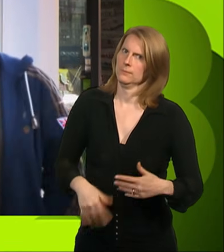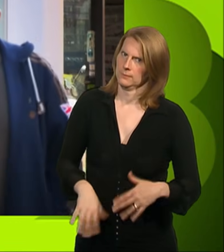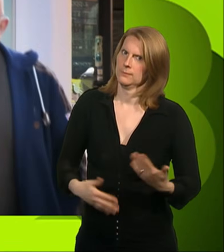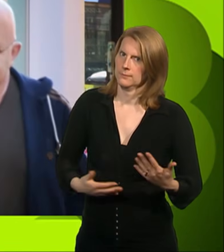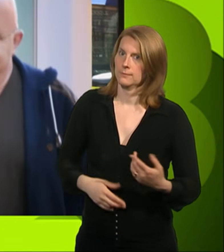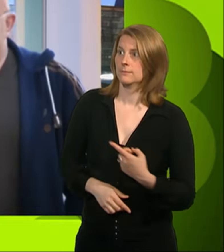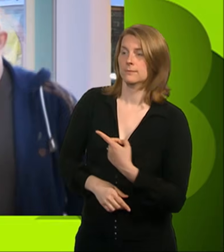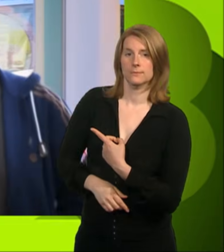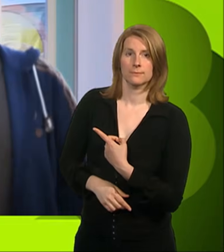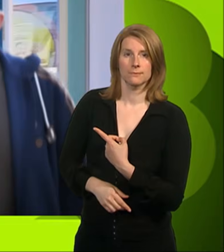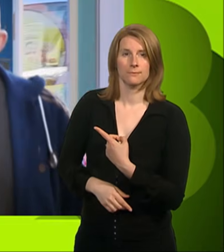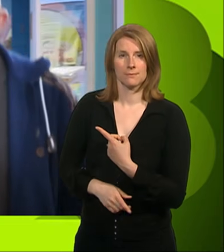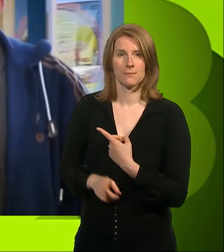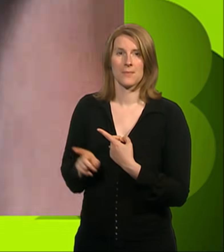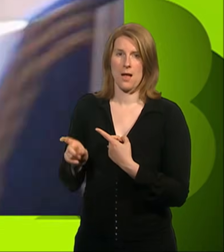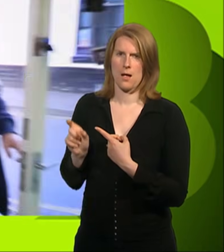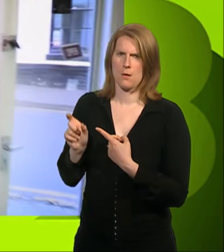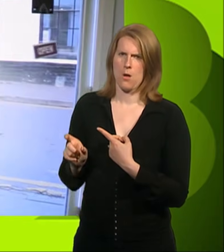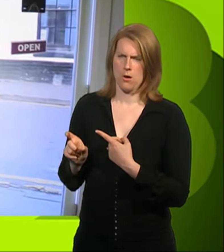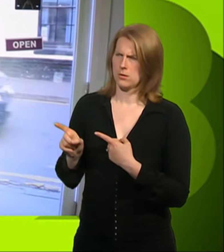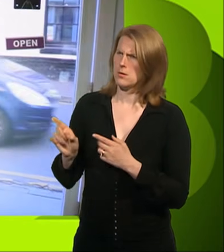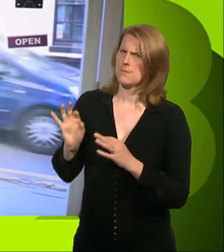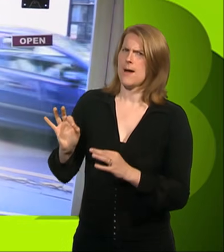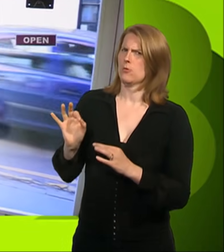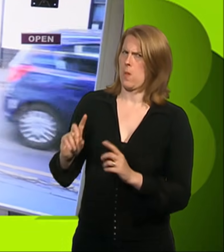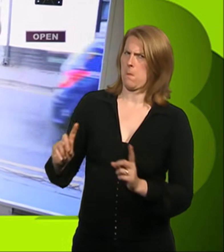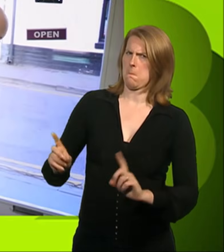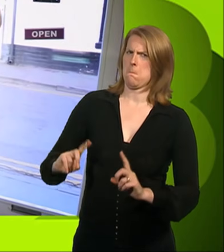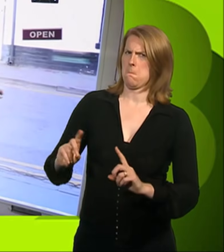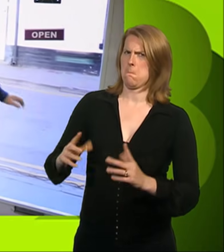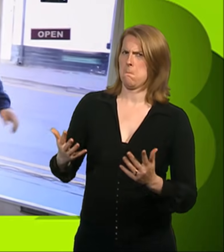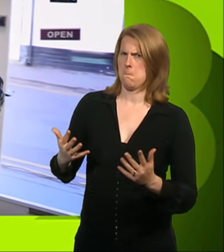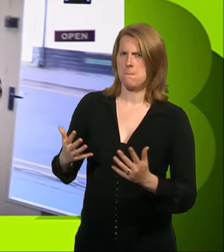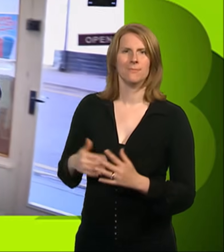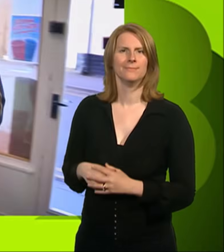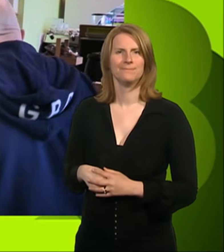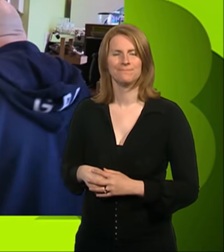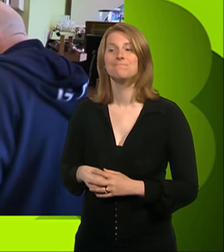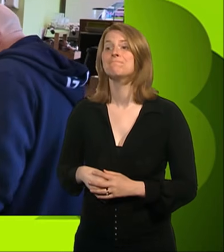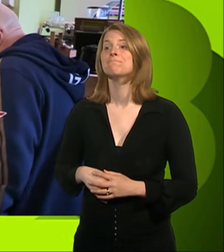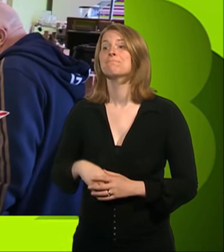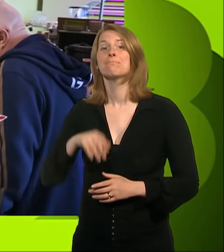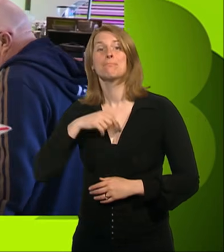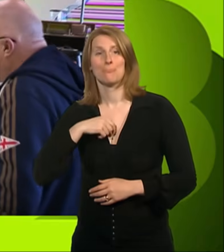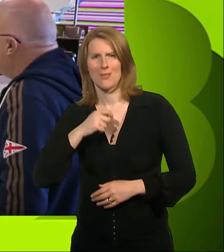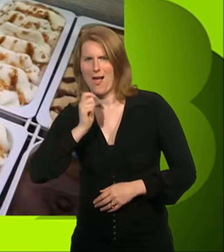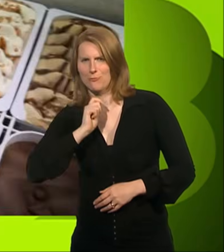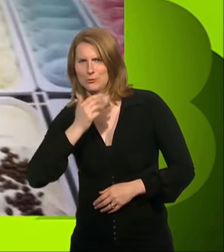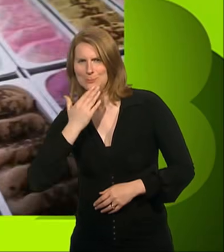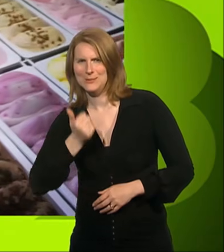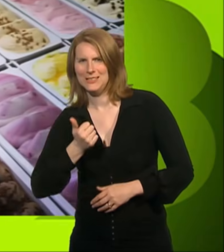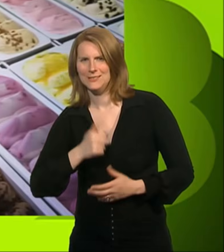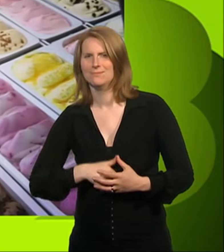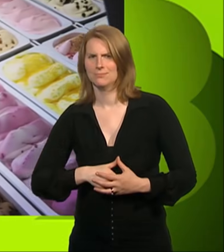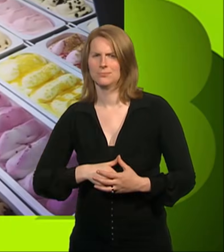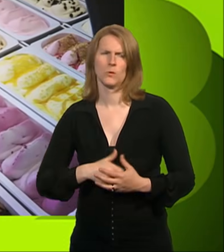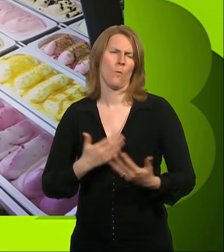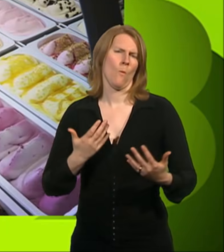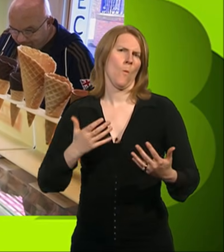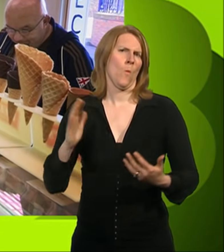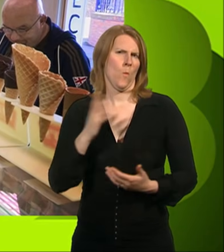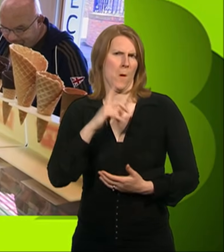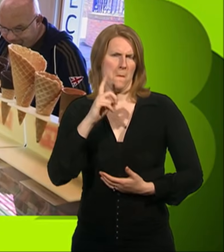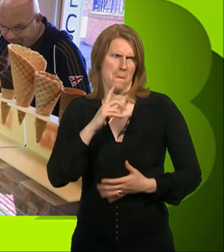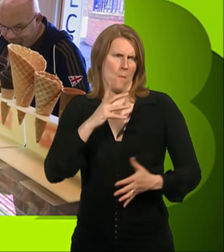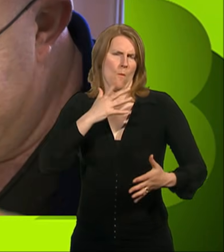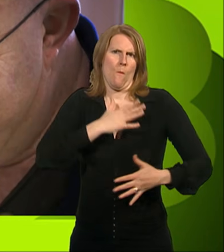ordinary people. Well, except for one person. But what makes him so special? Can I have an ice cream, please? A lot of people like ice